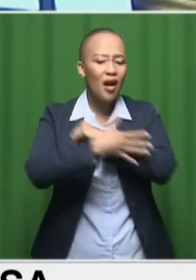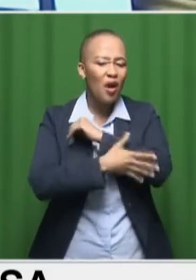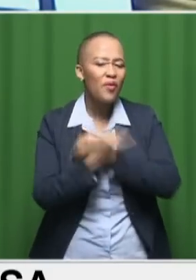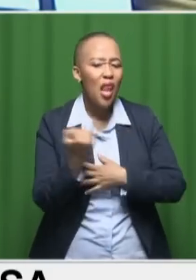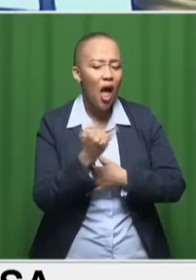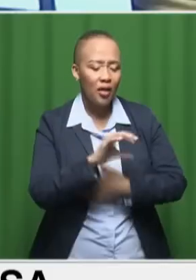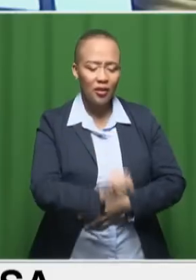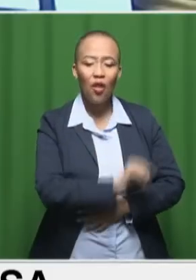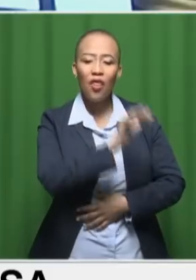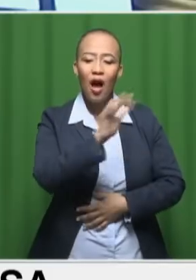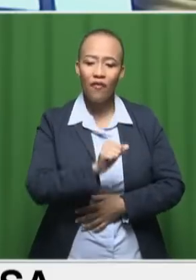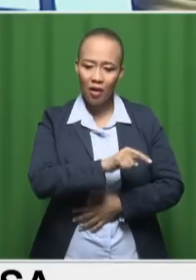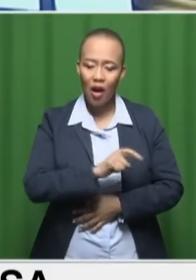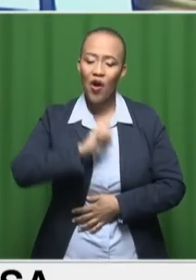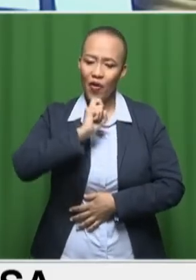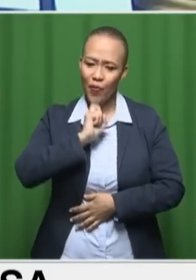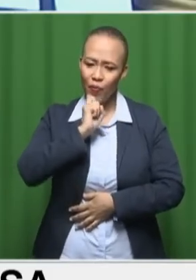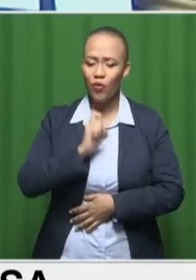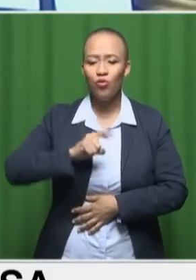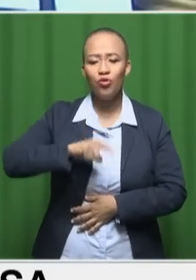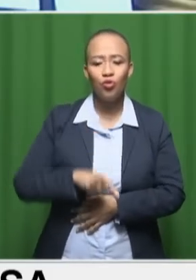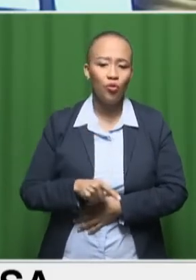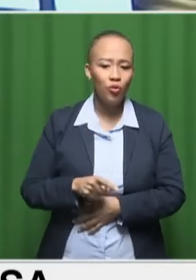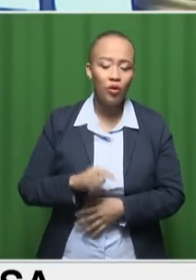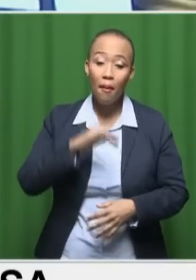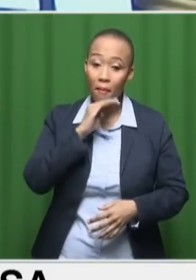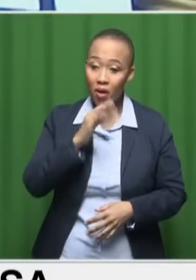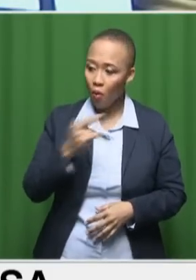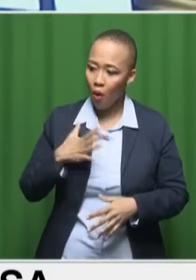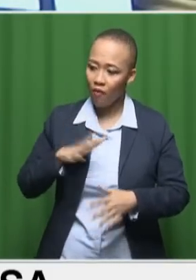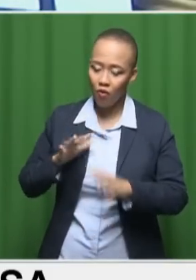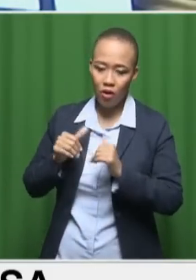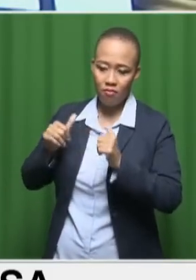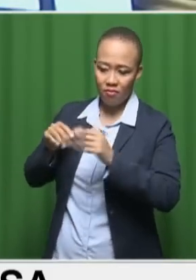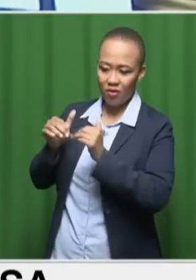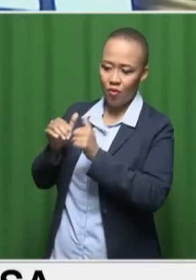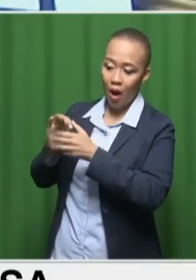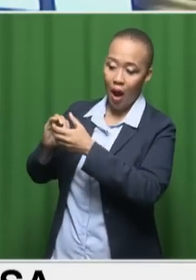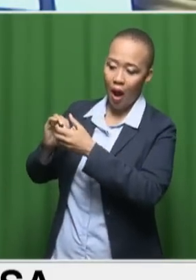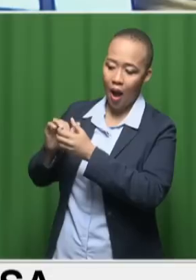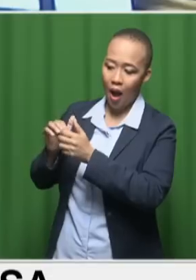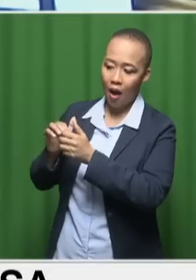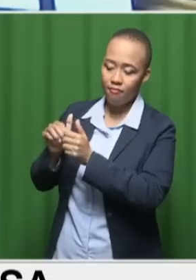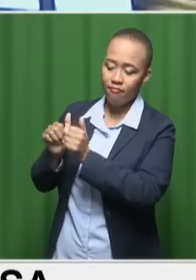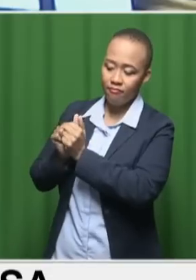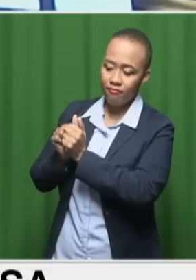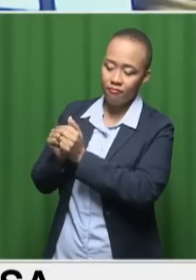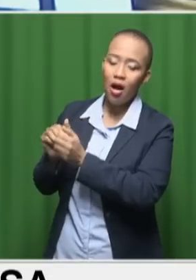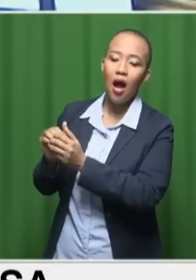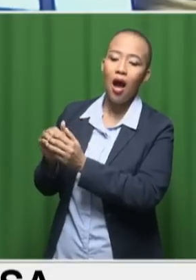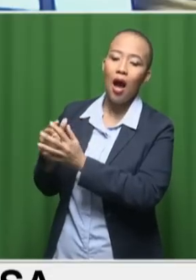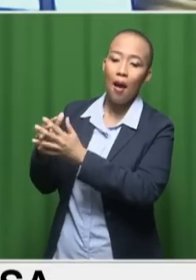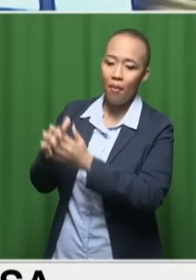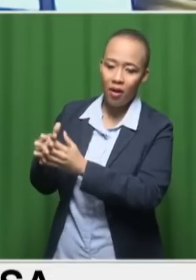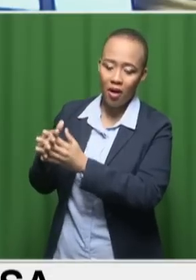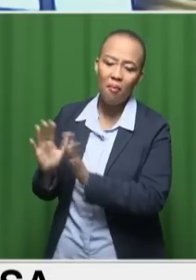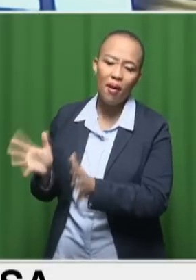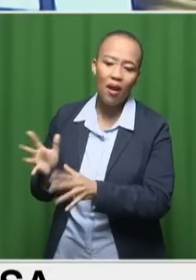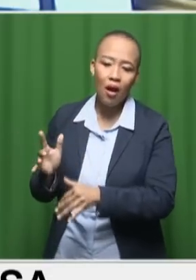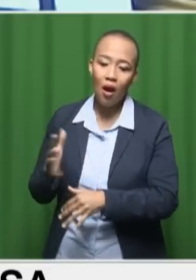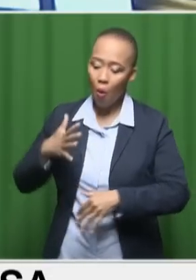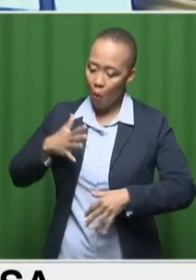of South African foreign policy, and the country should be able to become a leader when it comes to that reflection about what type